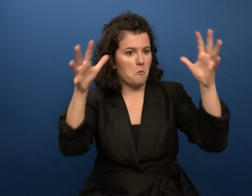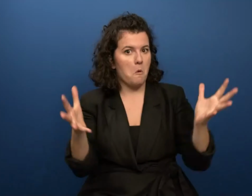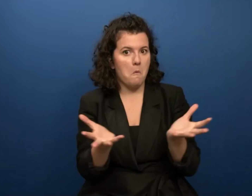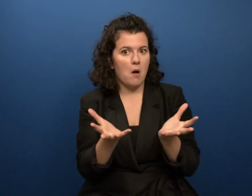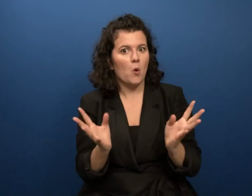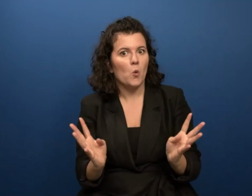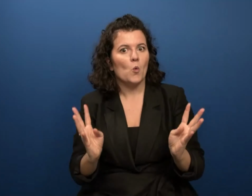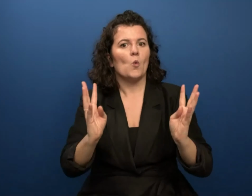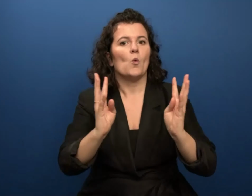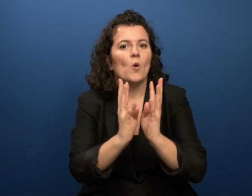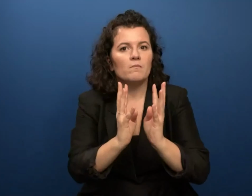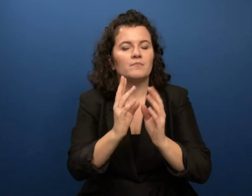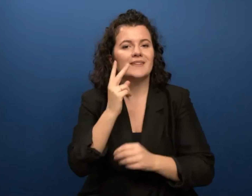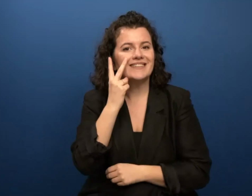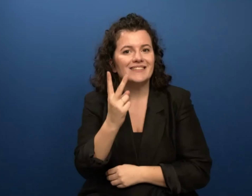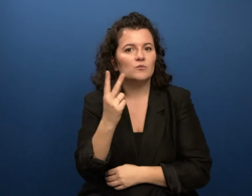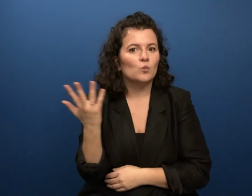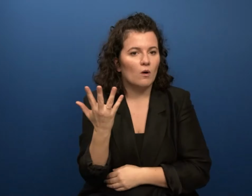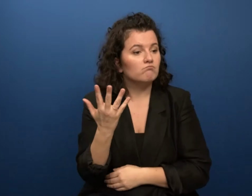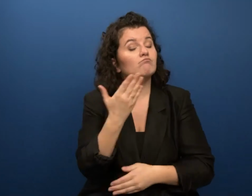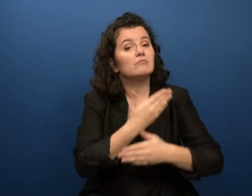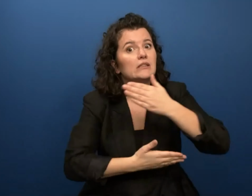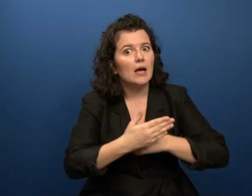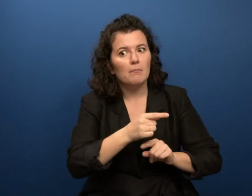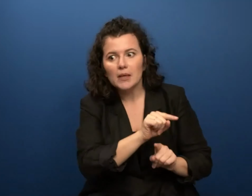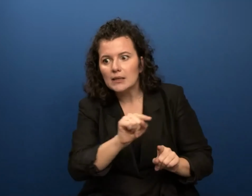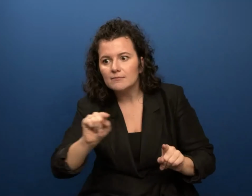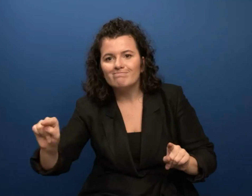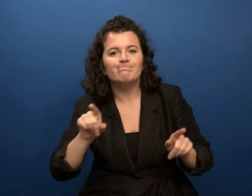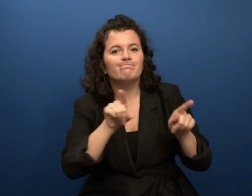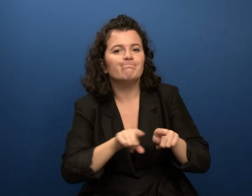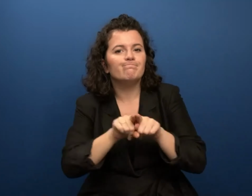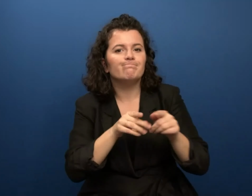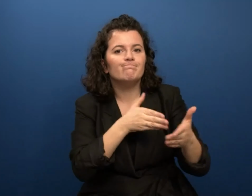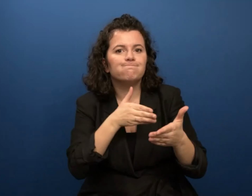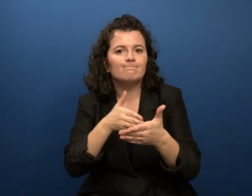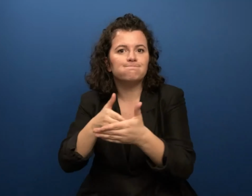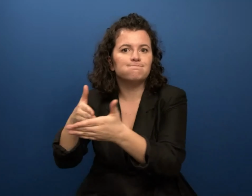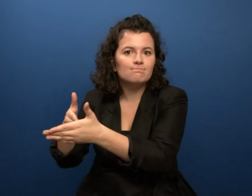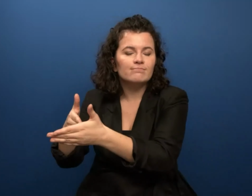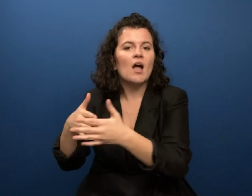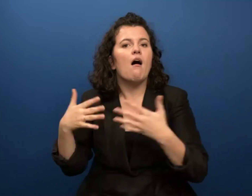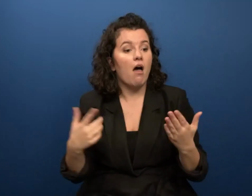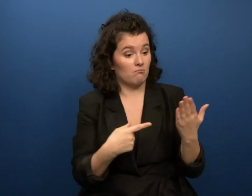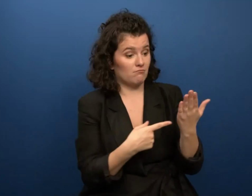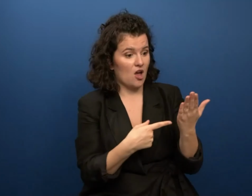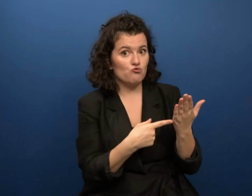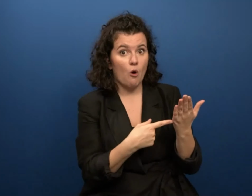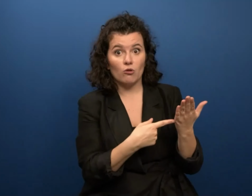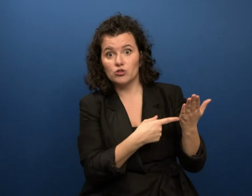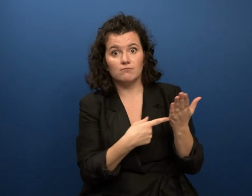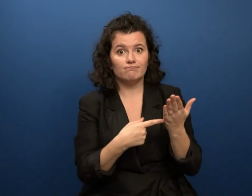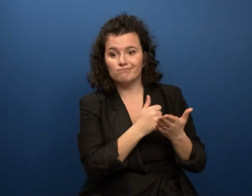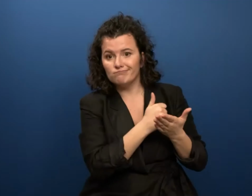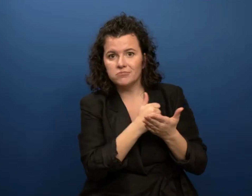so far. And through this process that the new technology and the world has changed. So sharing of